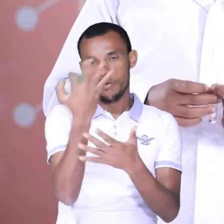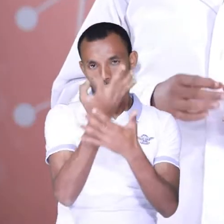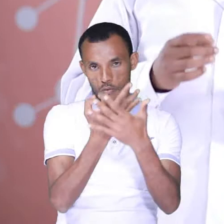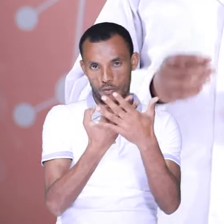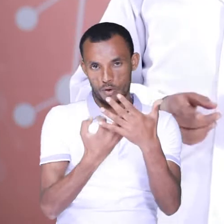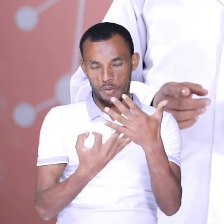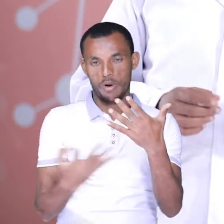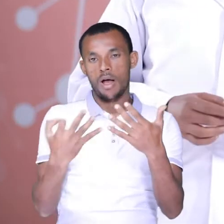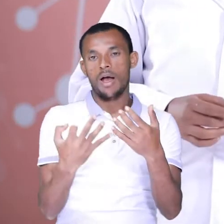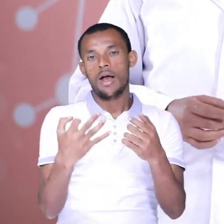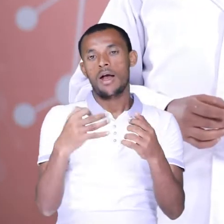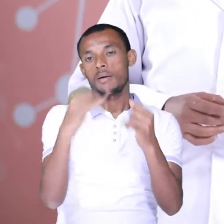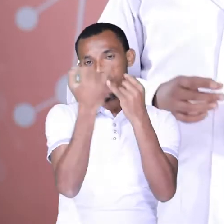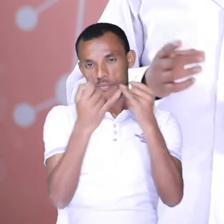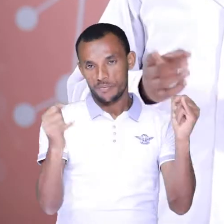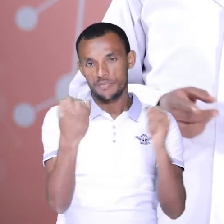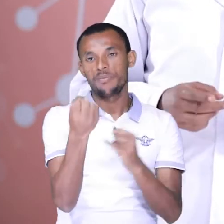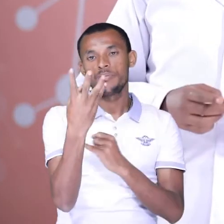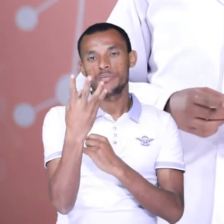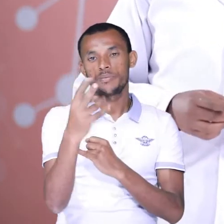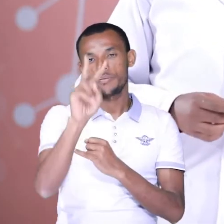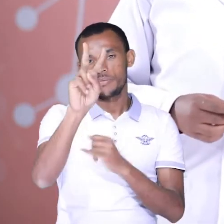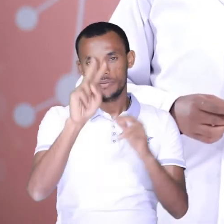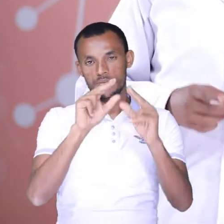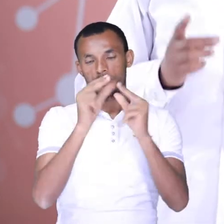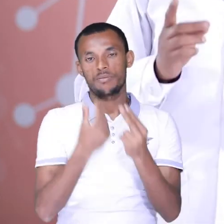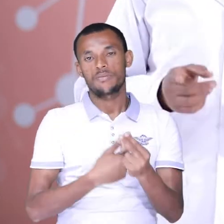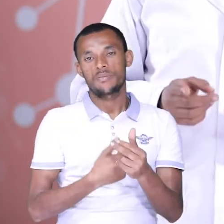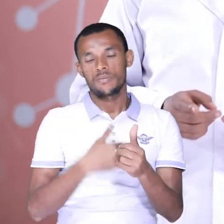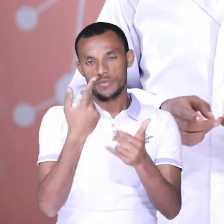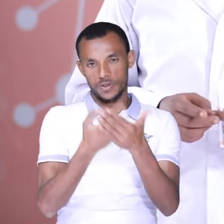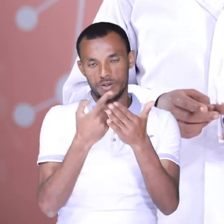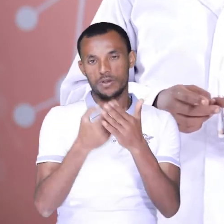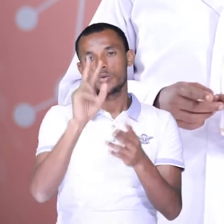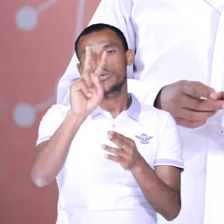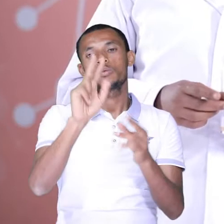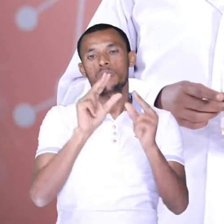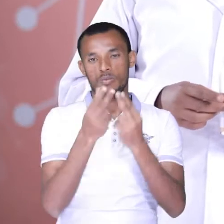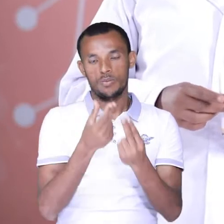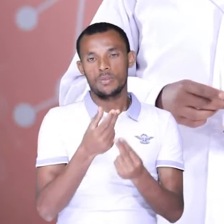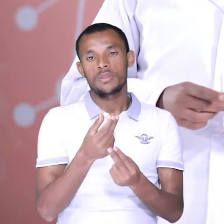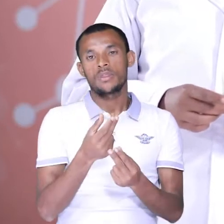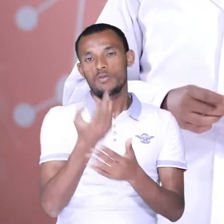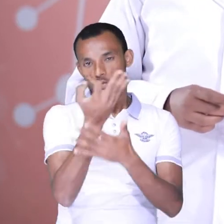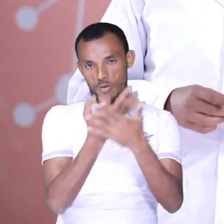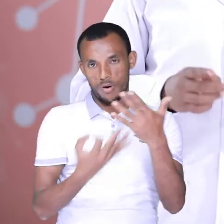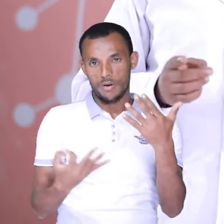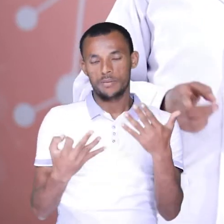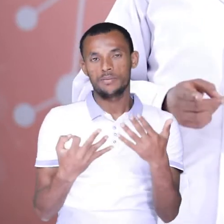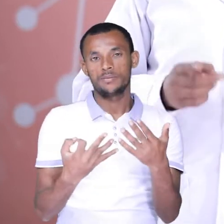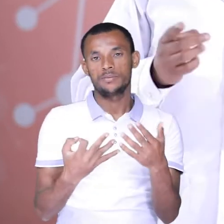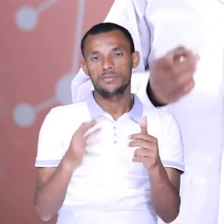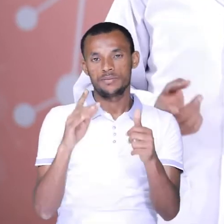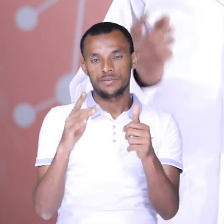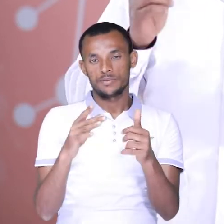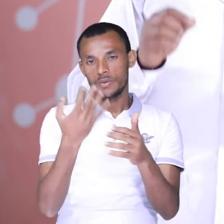formula can be classified into two groups. These two groups of formulas